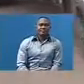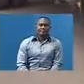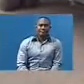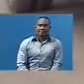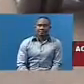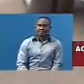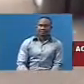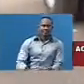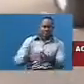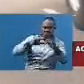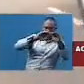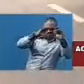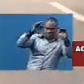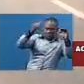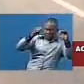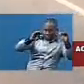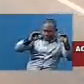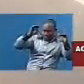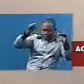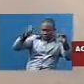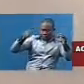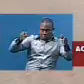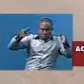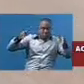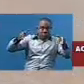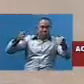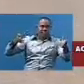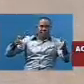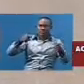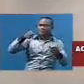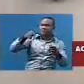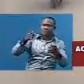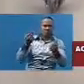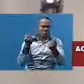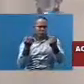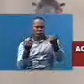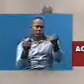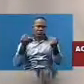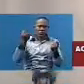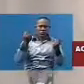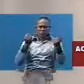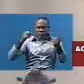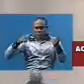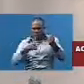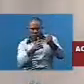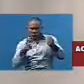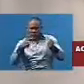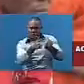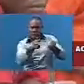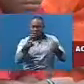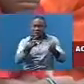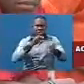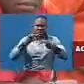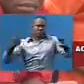The armored car squadron, now the formed police unit, made its way from the police depot in Accra to the headquarters, with